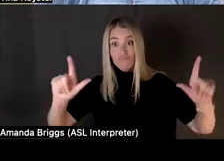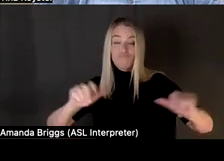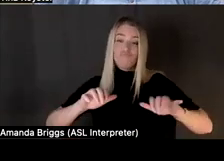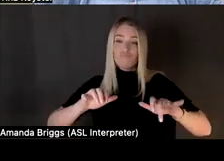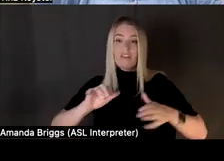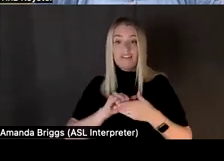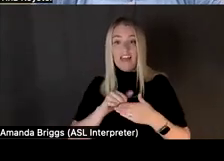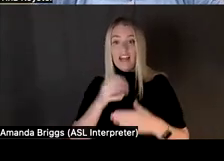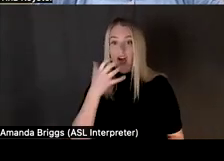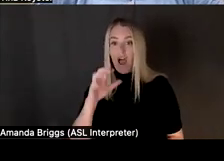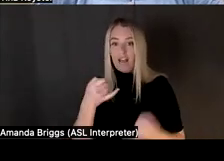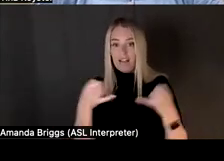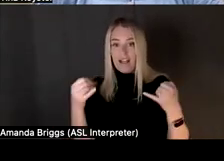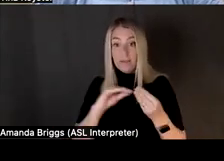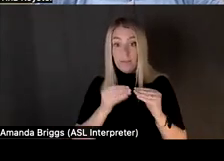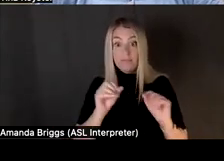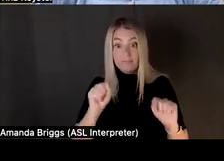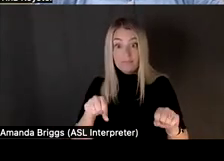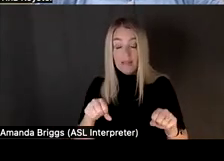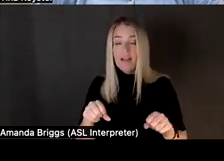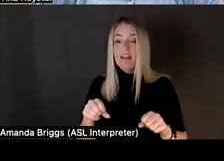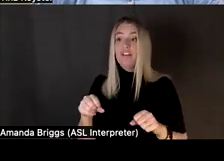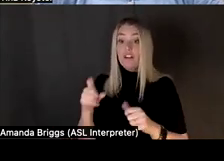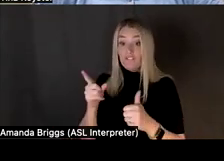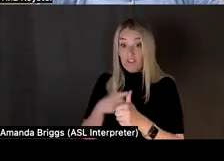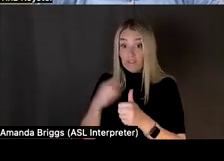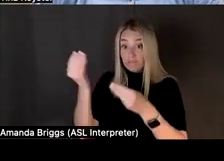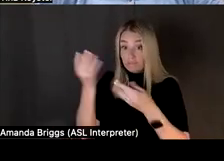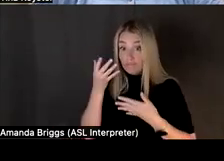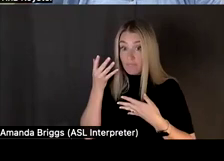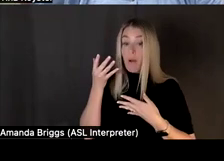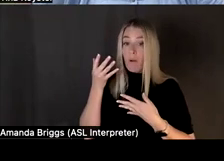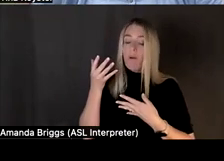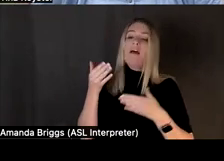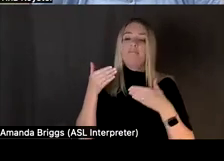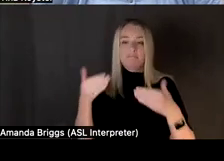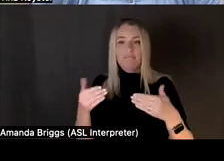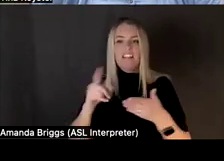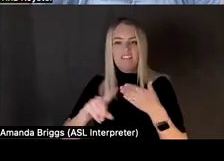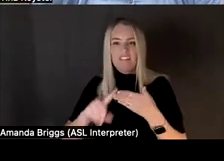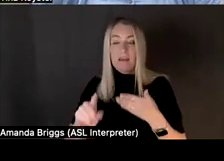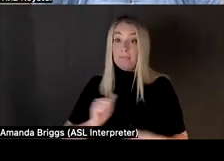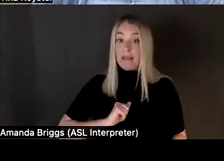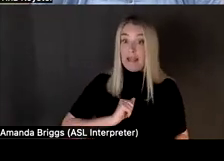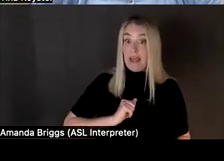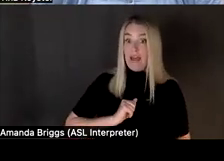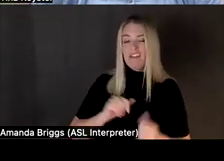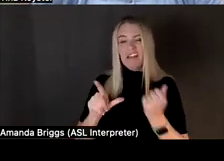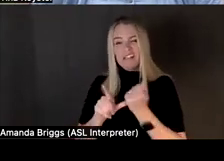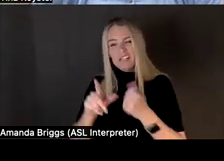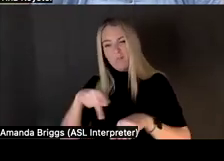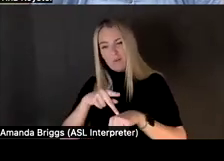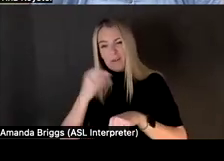hotline. After that, an investigation will take place. Usually involves myself, an assistant principal, if there was one, or an